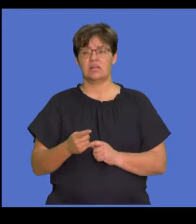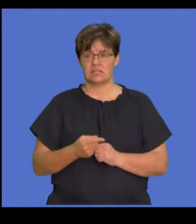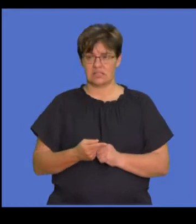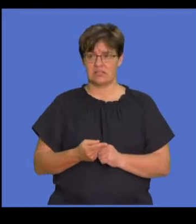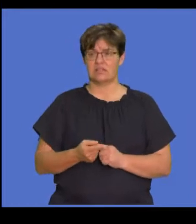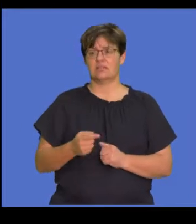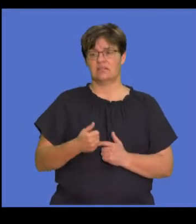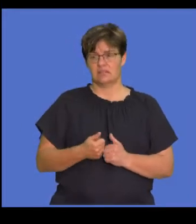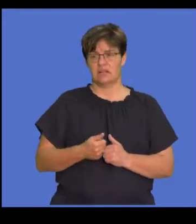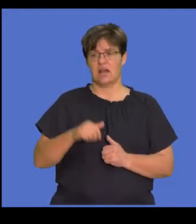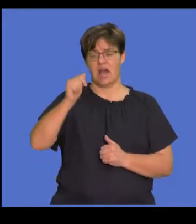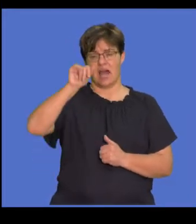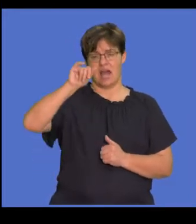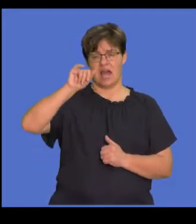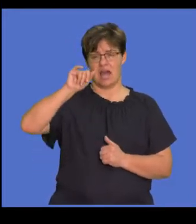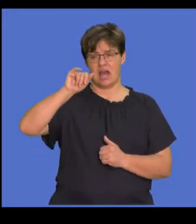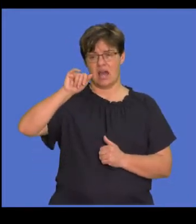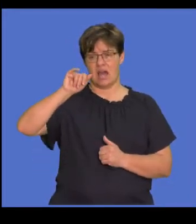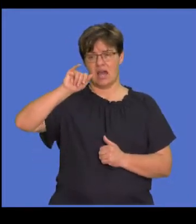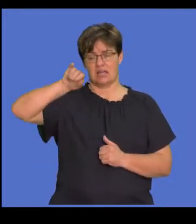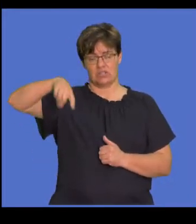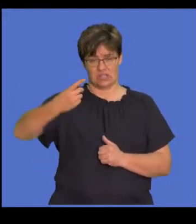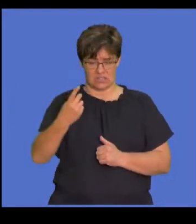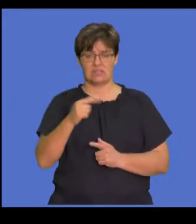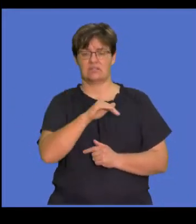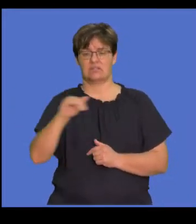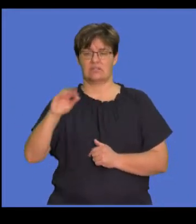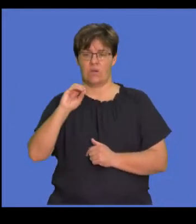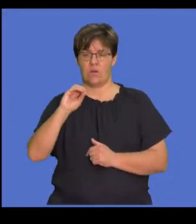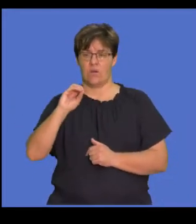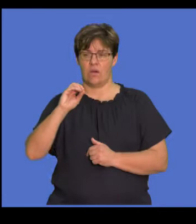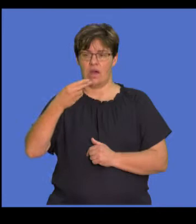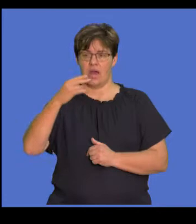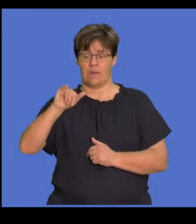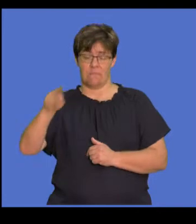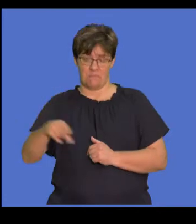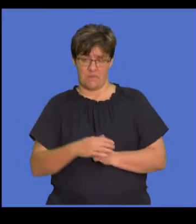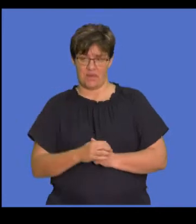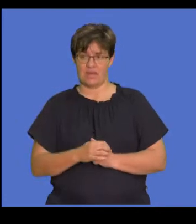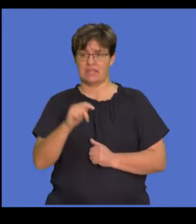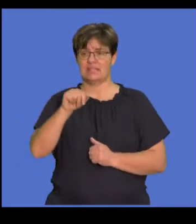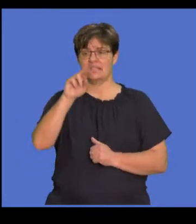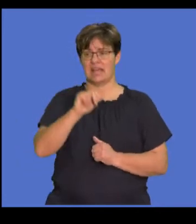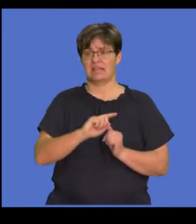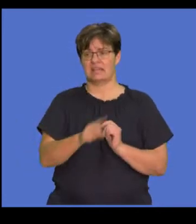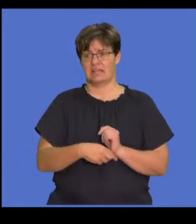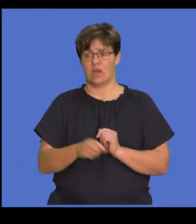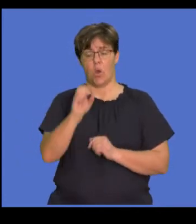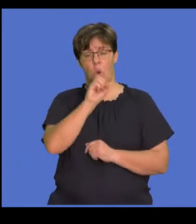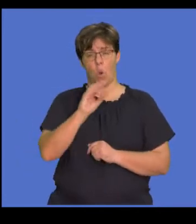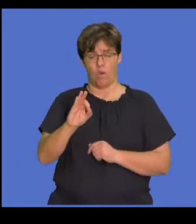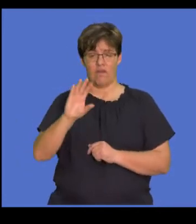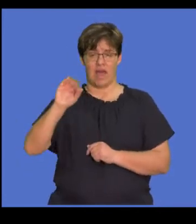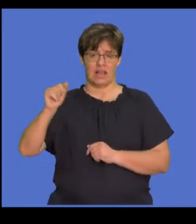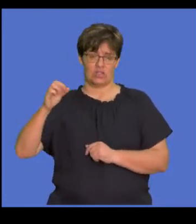another over hour, which is adjacent over hypotenuse. Then tan theta, which is the last